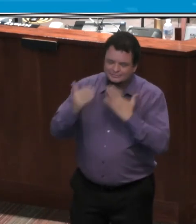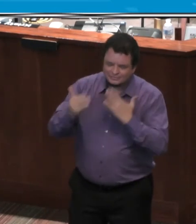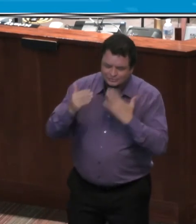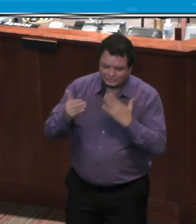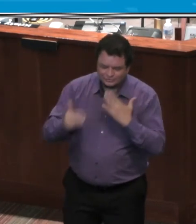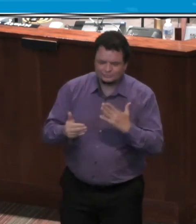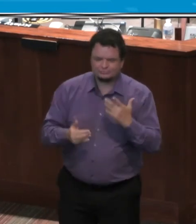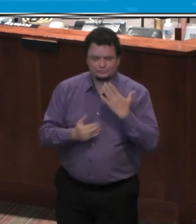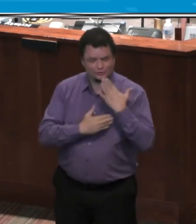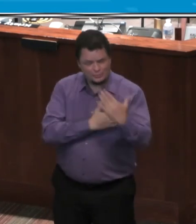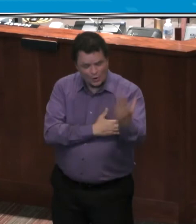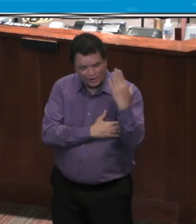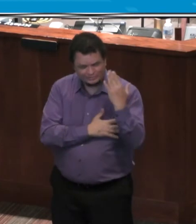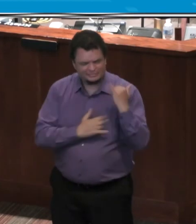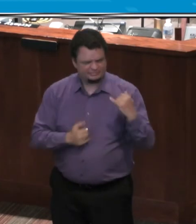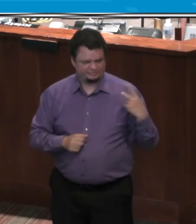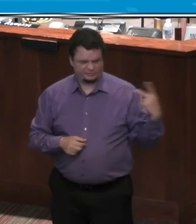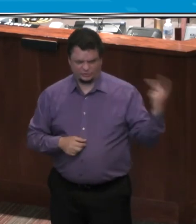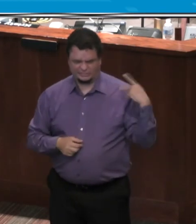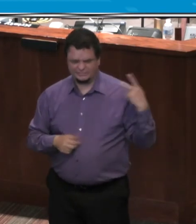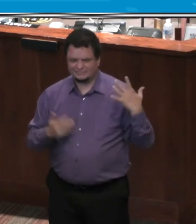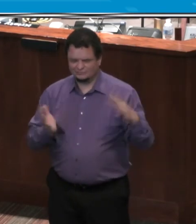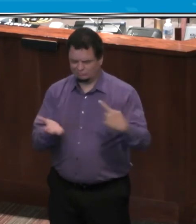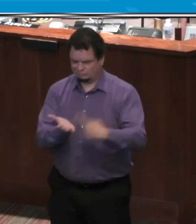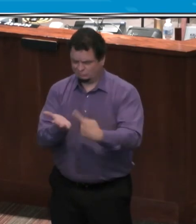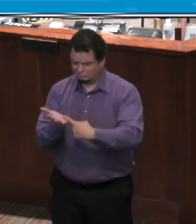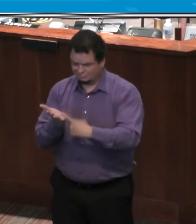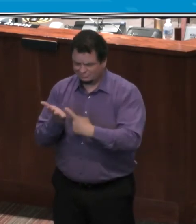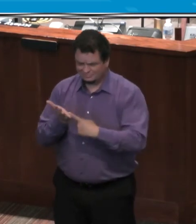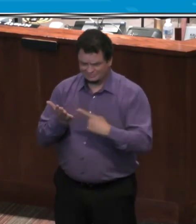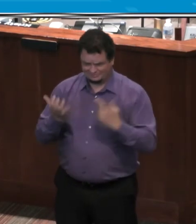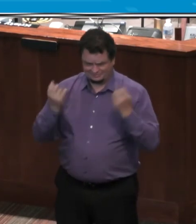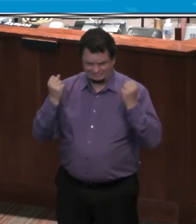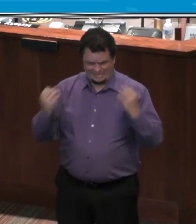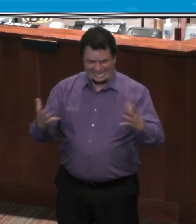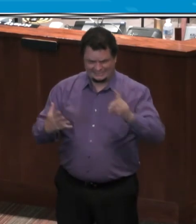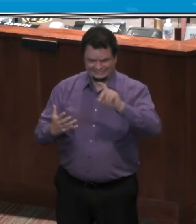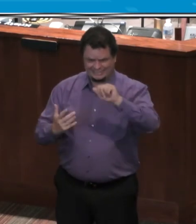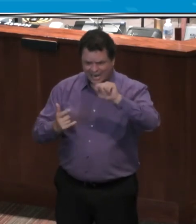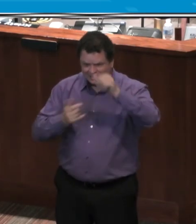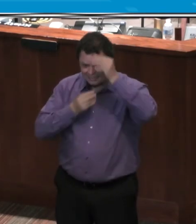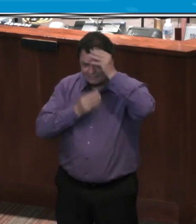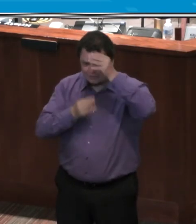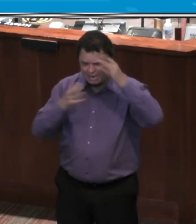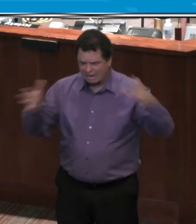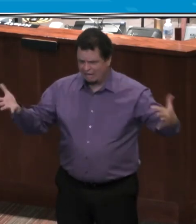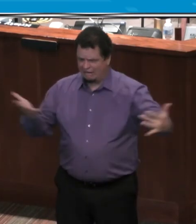articles and looking at all of that data as it comes forward. Obviously, long-term